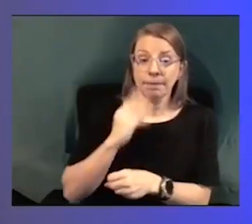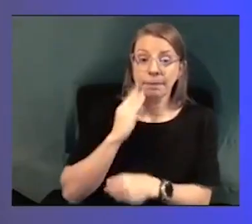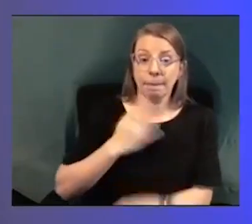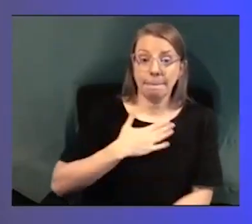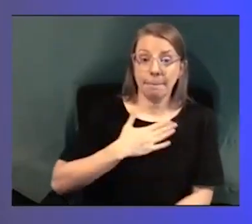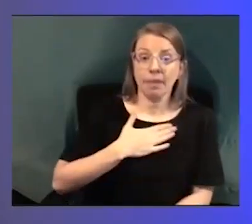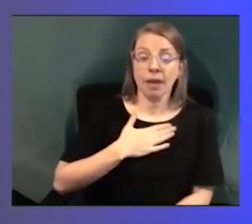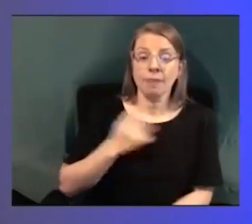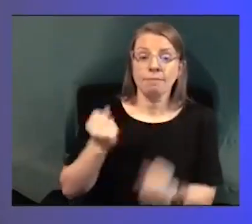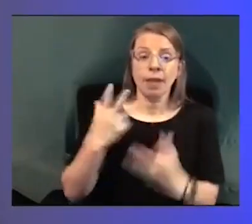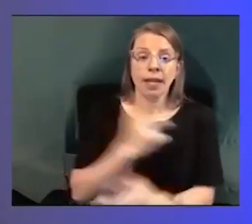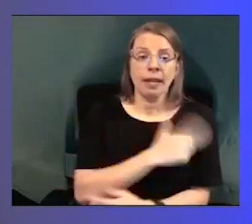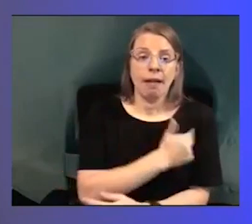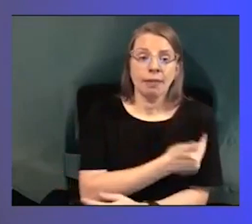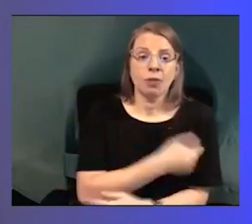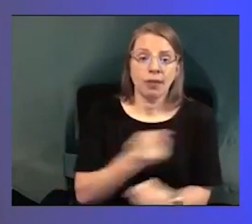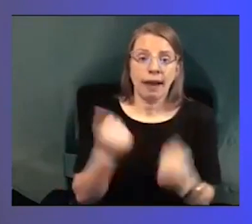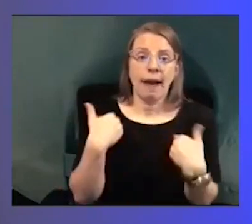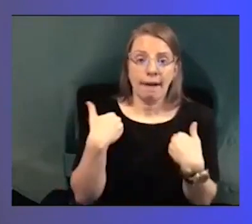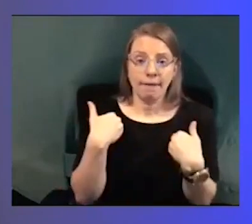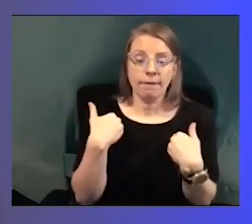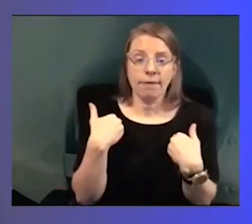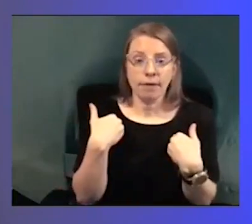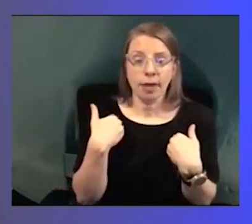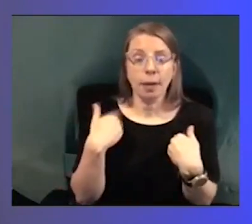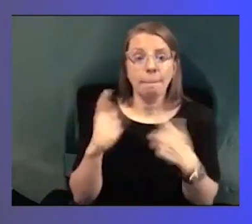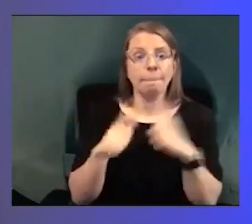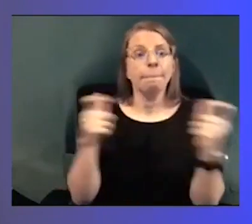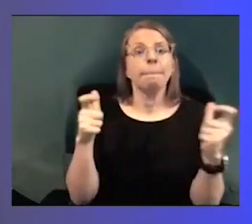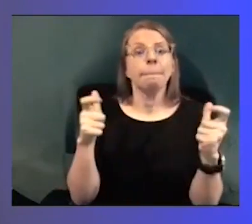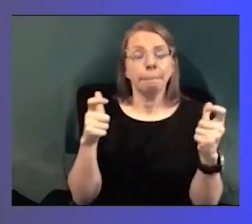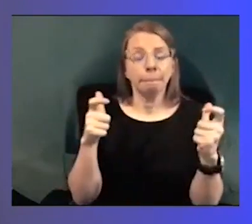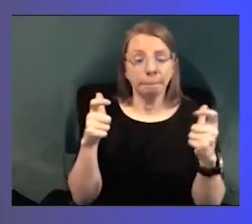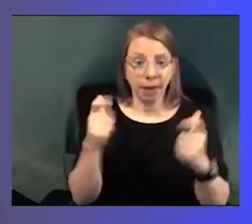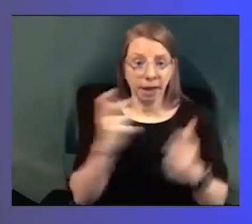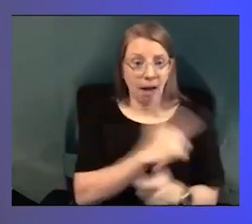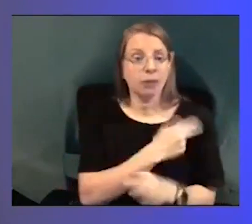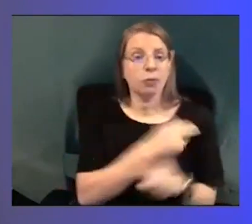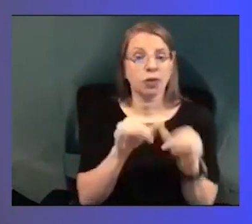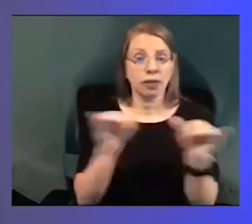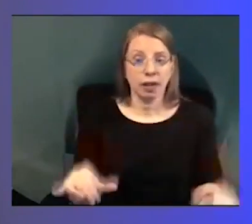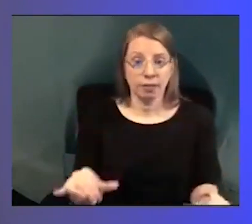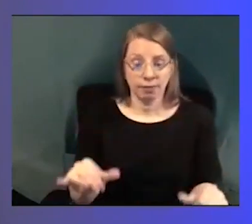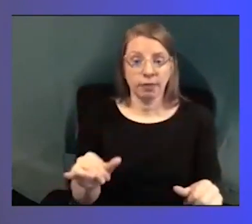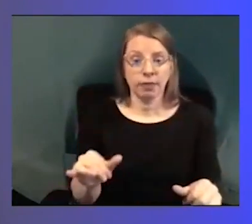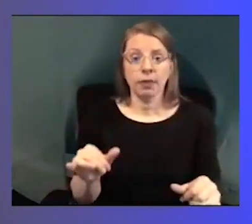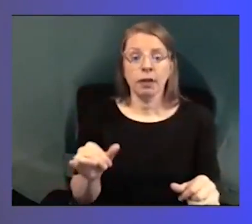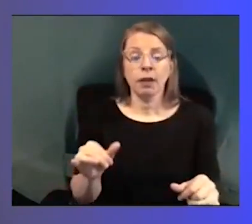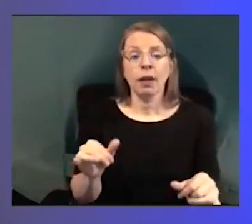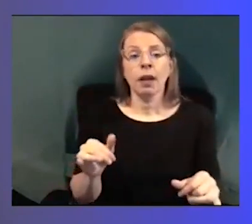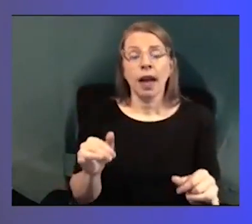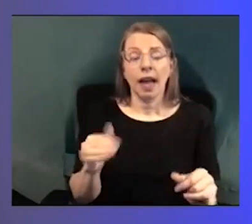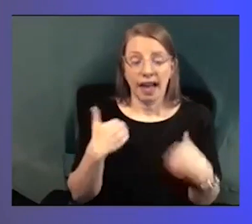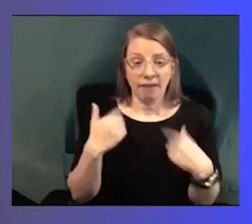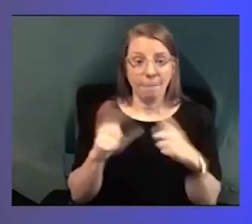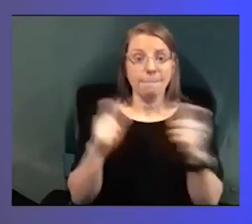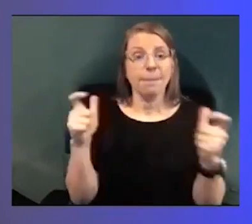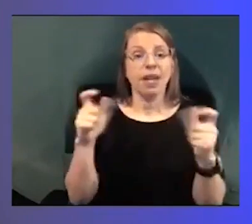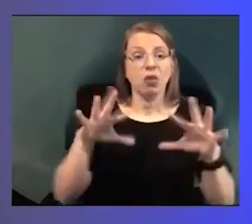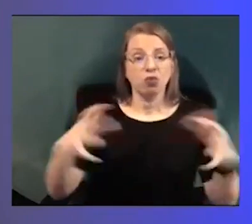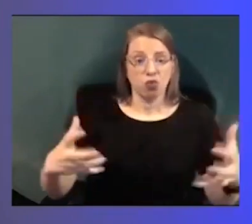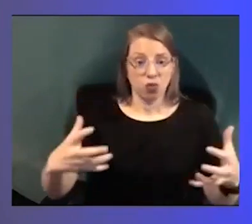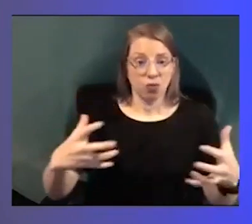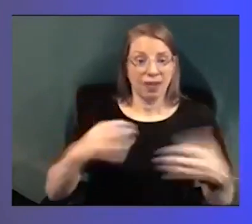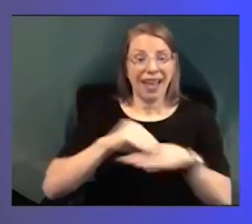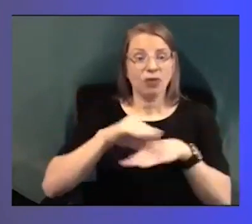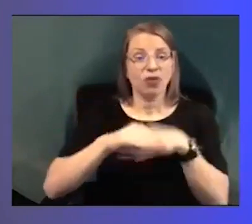health systems like ours, we're very blessed to have such a large group of financial counselors to really help patients. But some of the